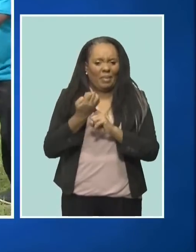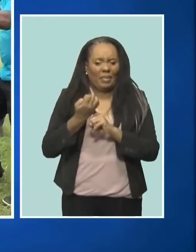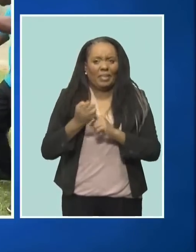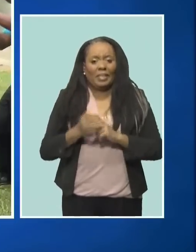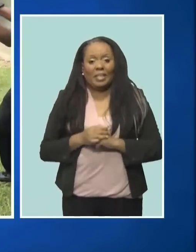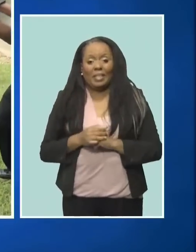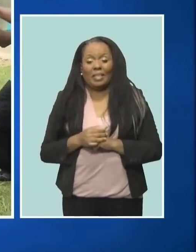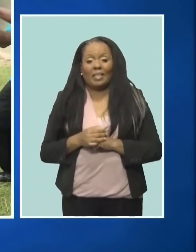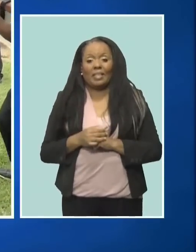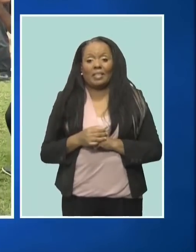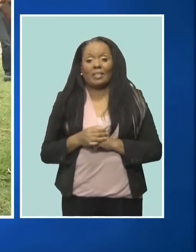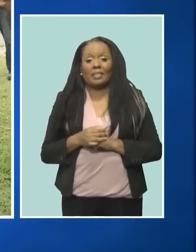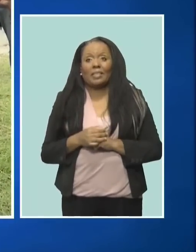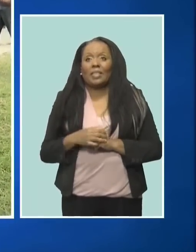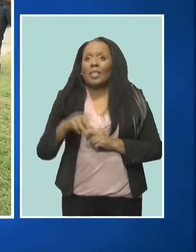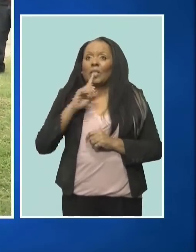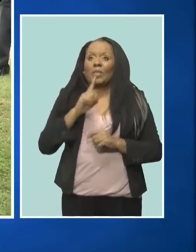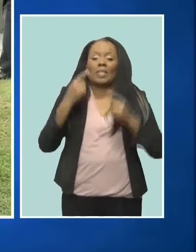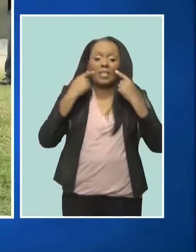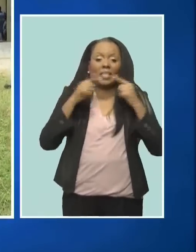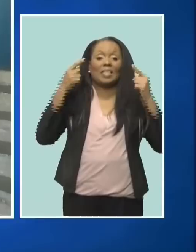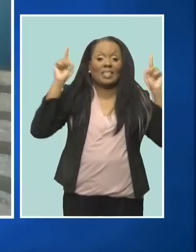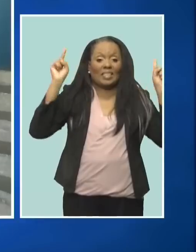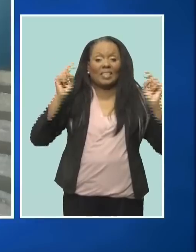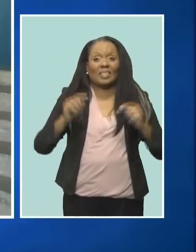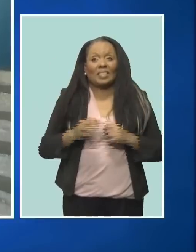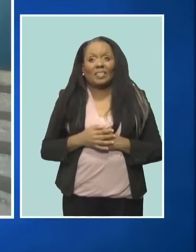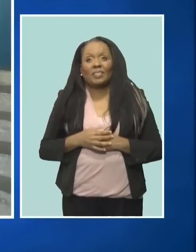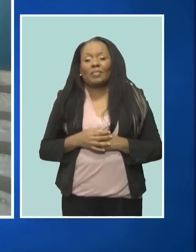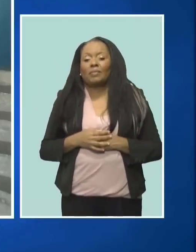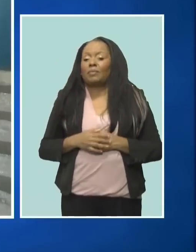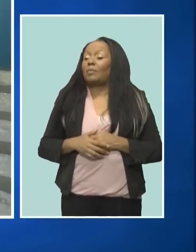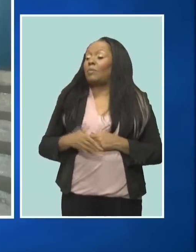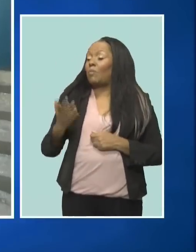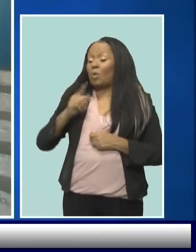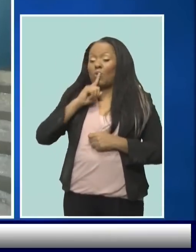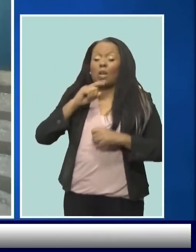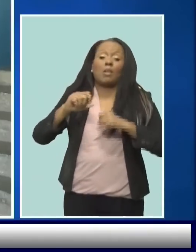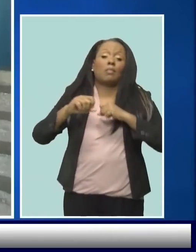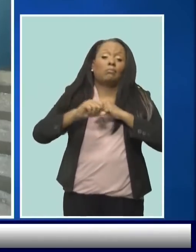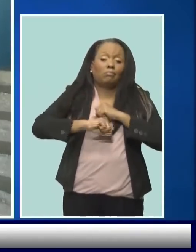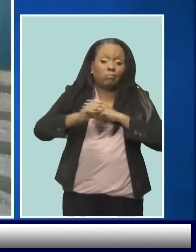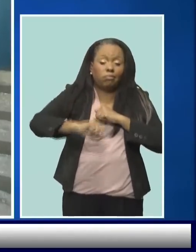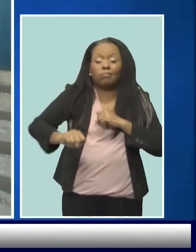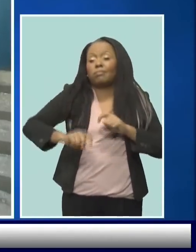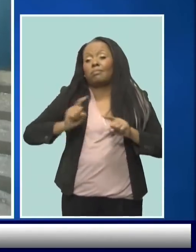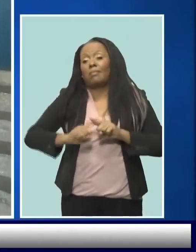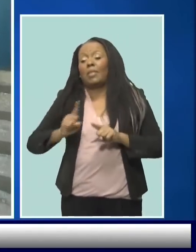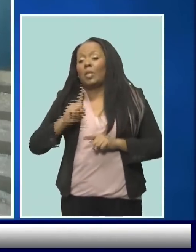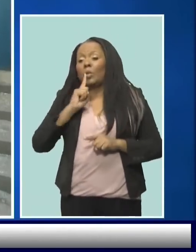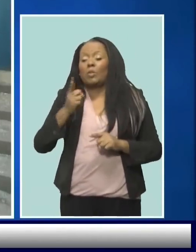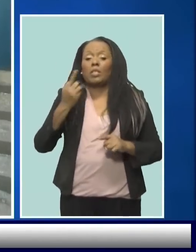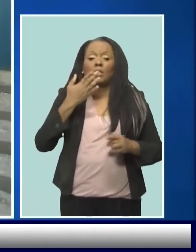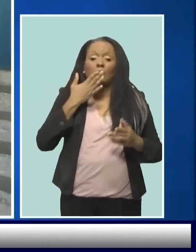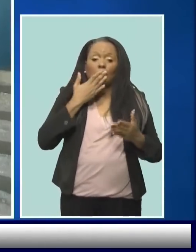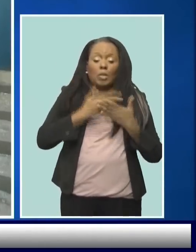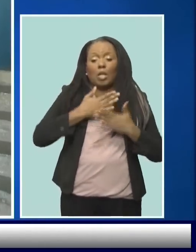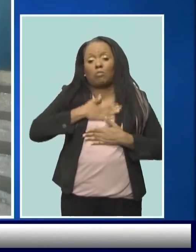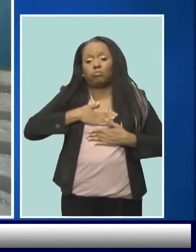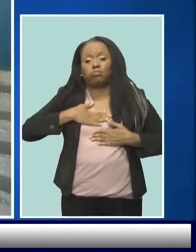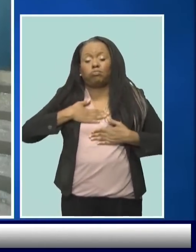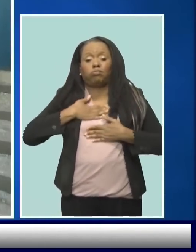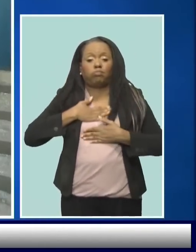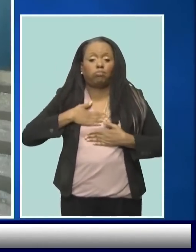believes the initiative has been a success. It was lengthy, but it was very, very rewarding. It was very, very enjoyable,